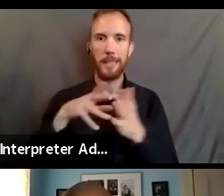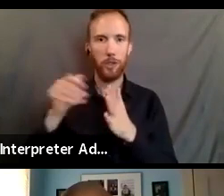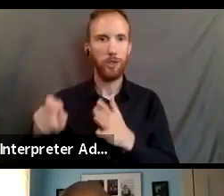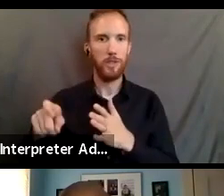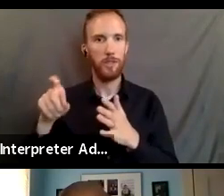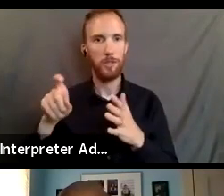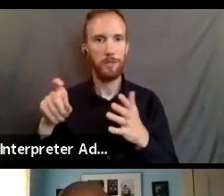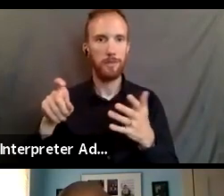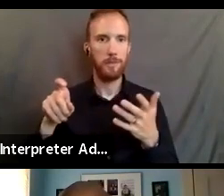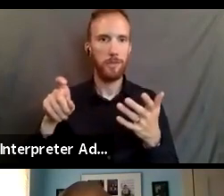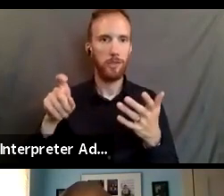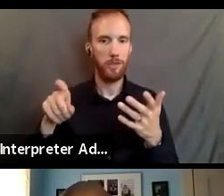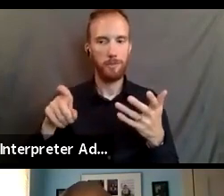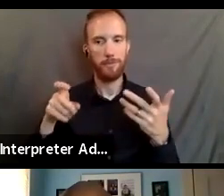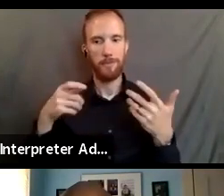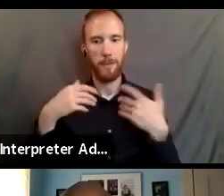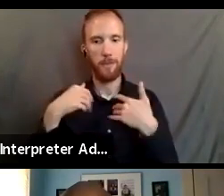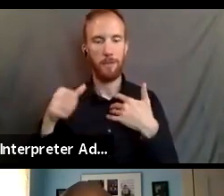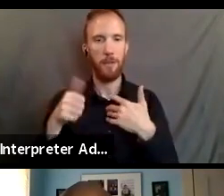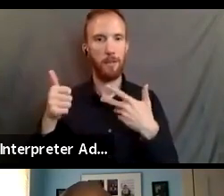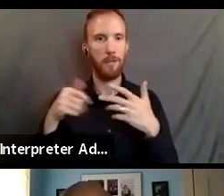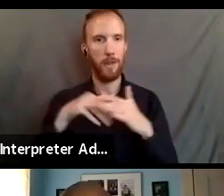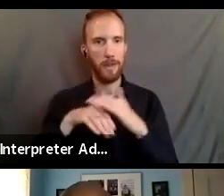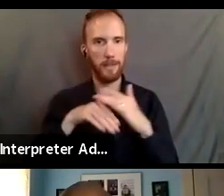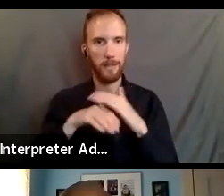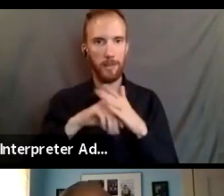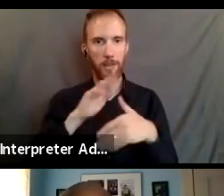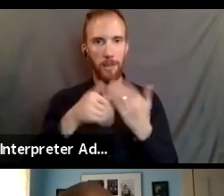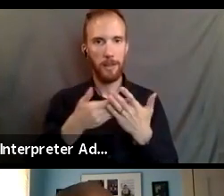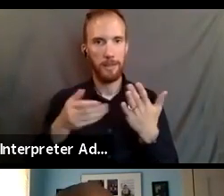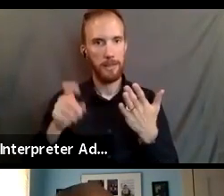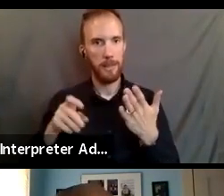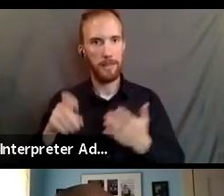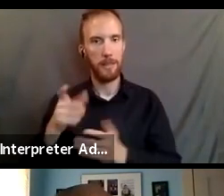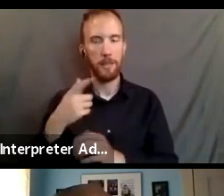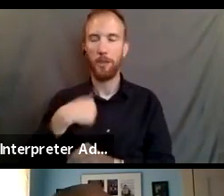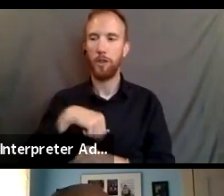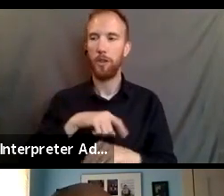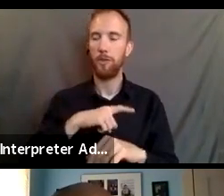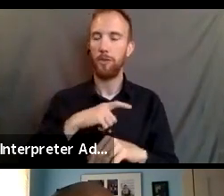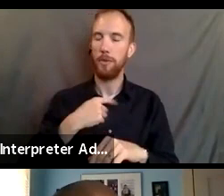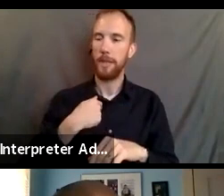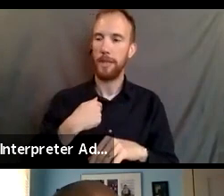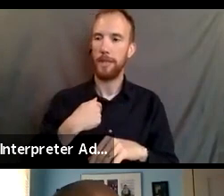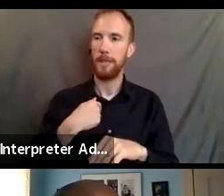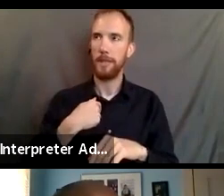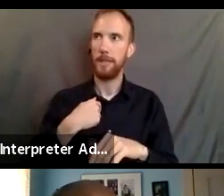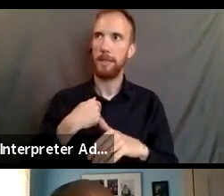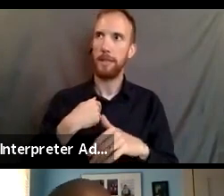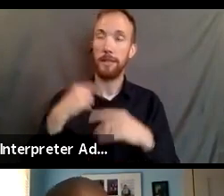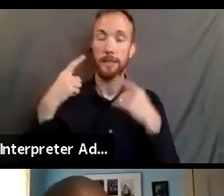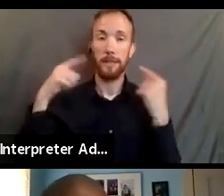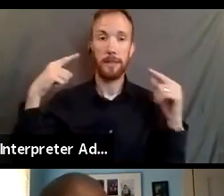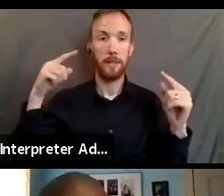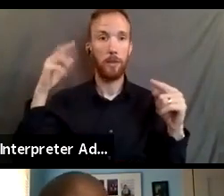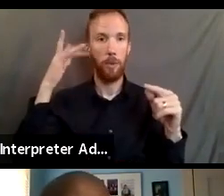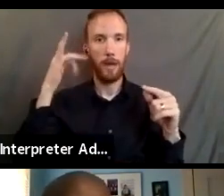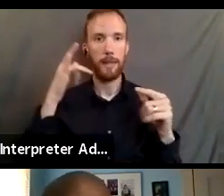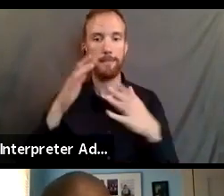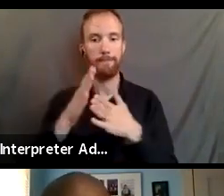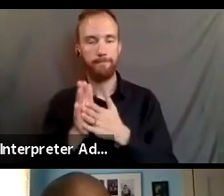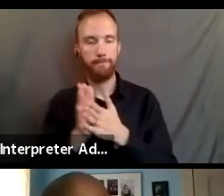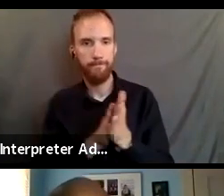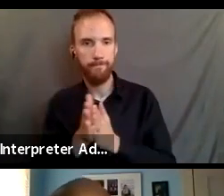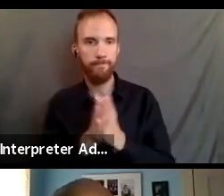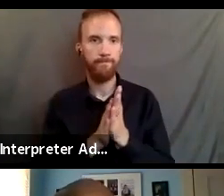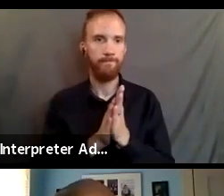you have 30 seconds thank you we continue to to succeed because of the determination and perseverance